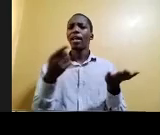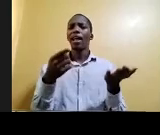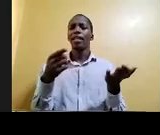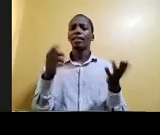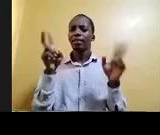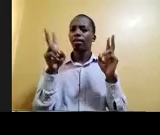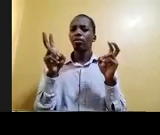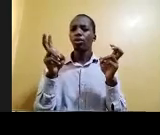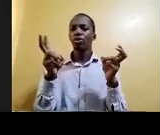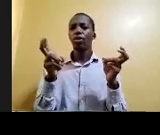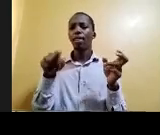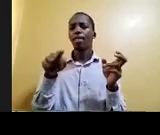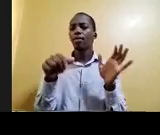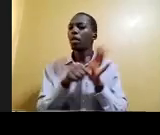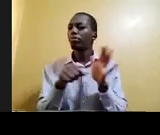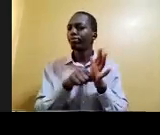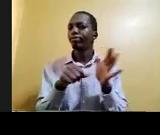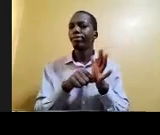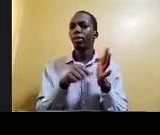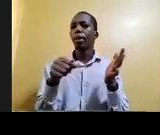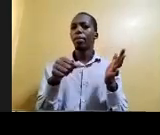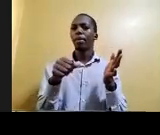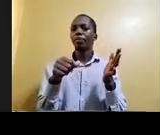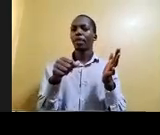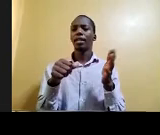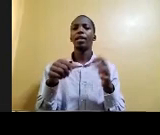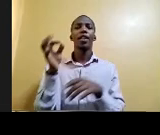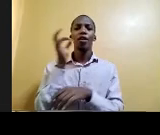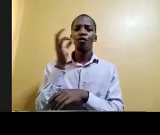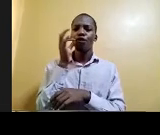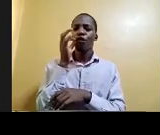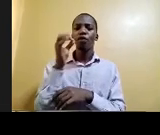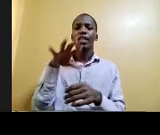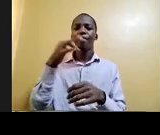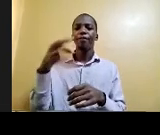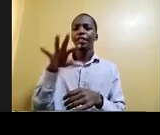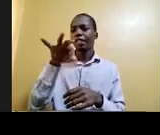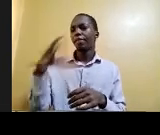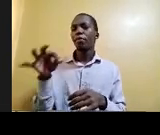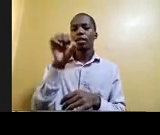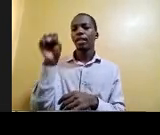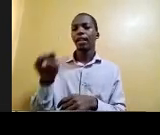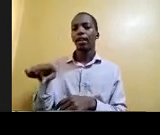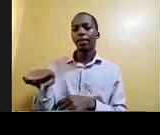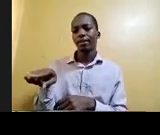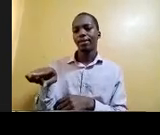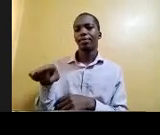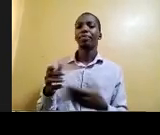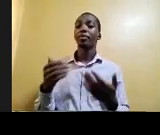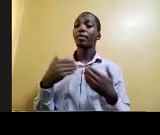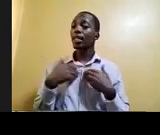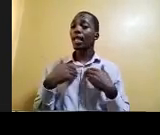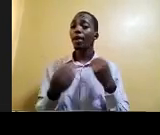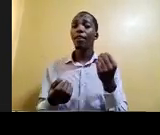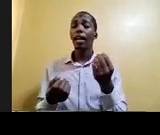particularly problematic, particularly in the fruit and vegetable sector. There is a new implementing regulation and